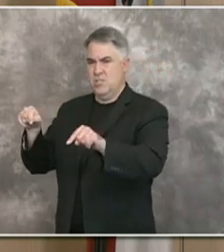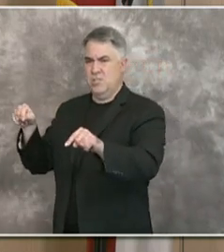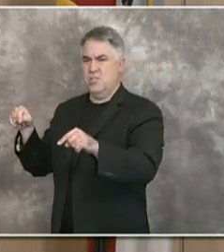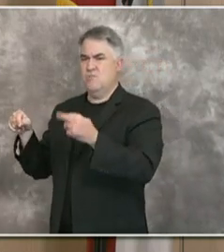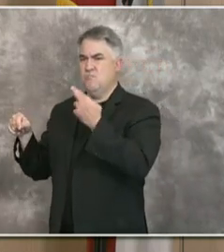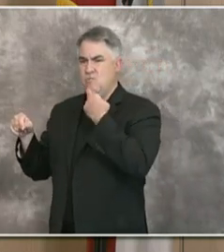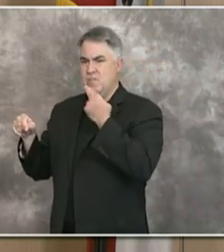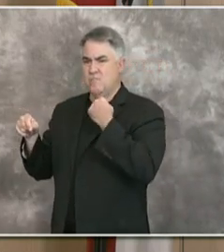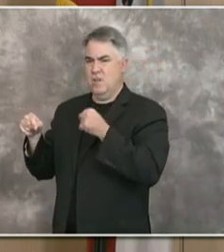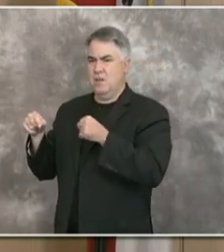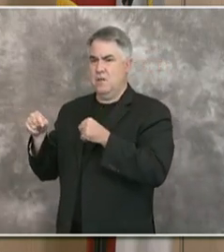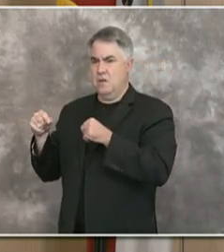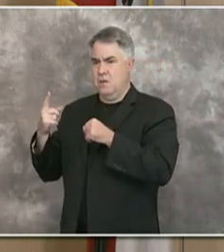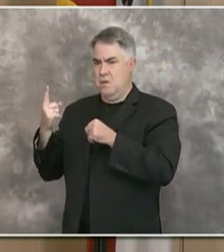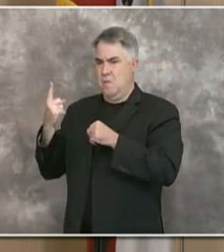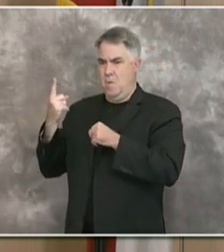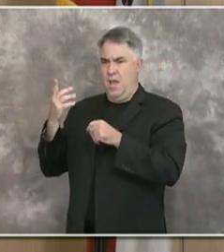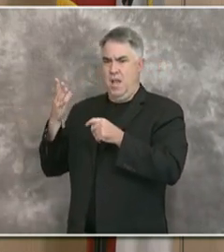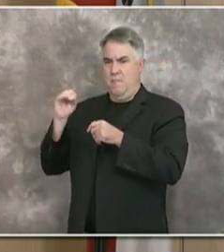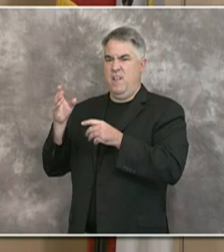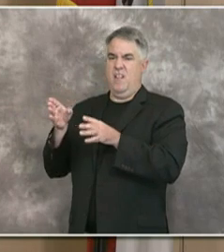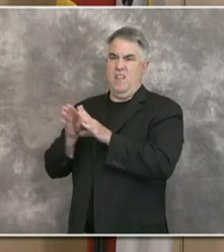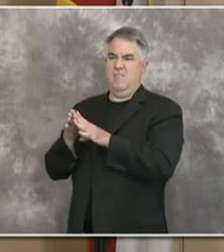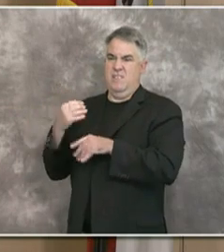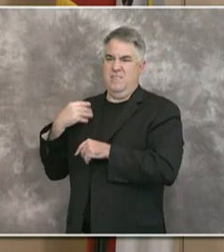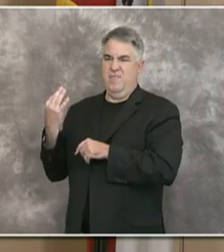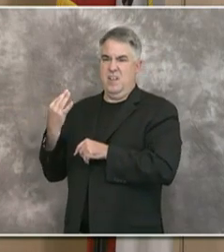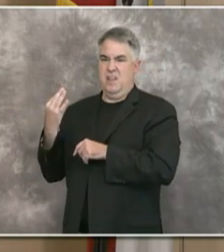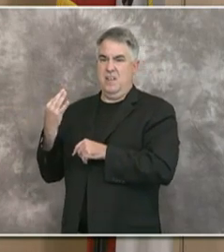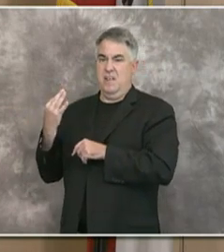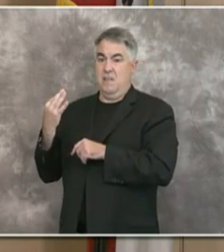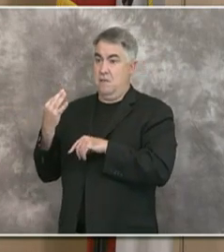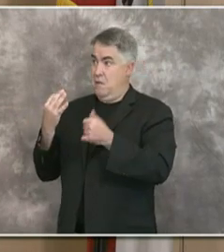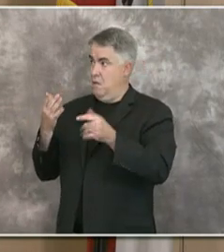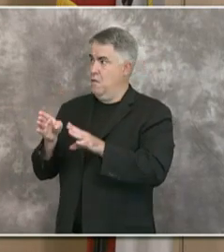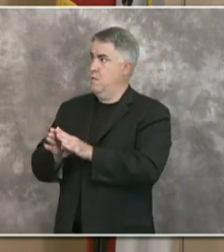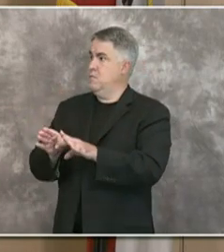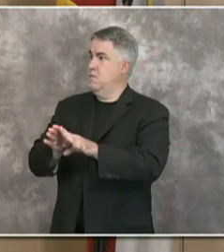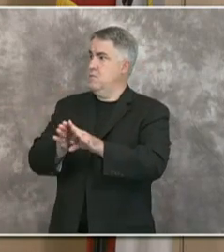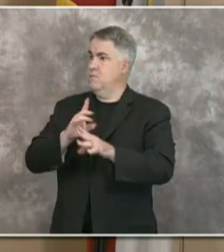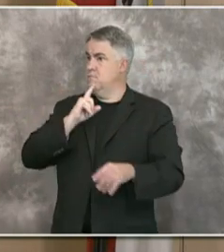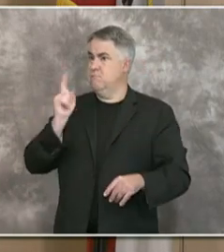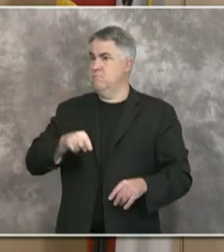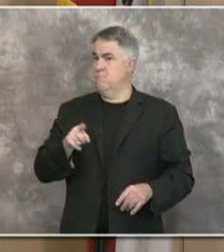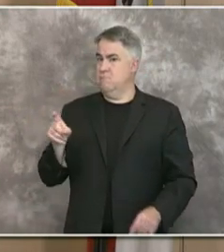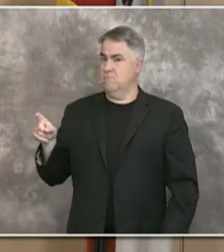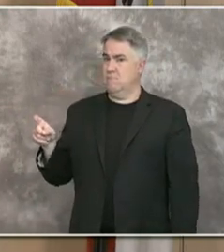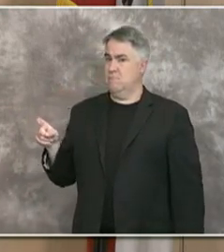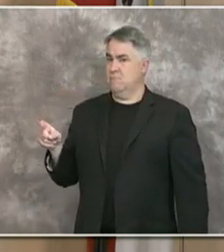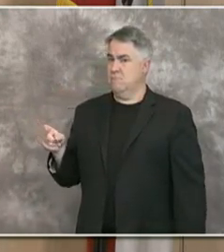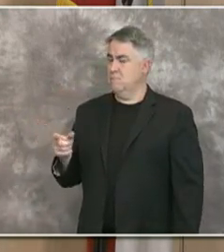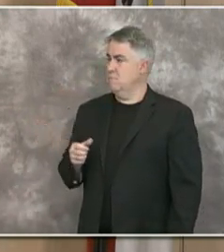Any others countywide over the holiday weekend? I'm going to ask Supervisor Fletcher to respond to that.